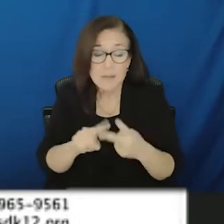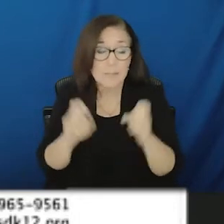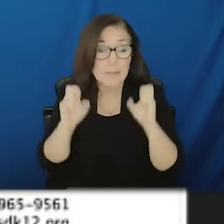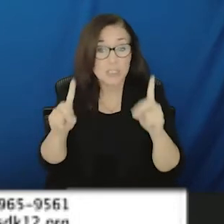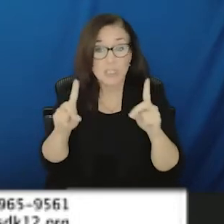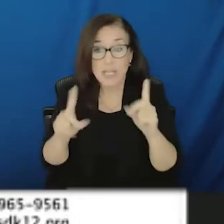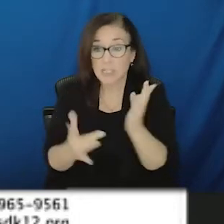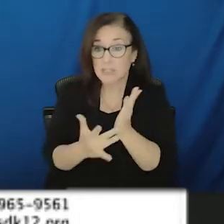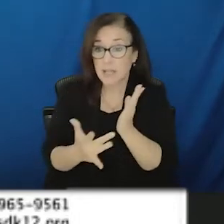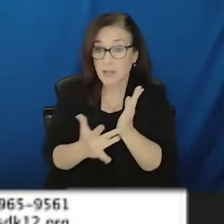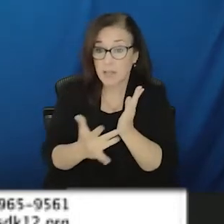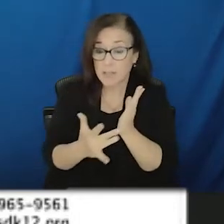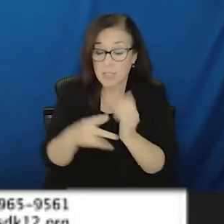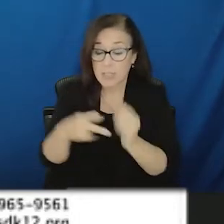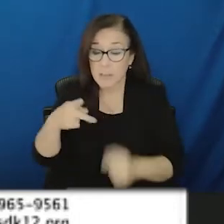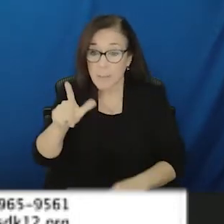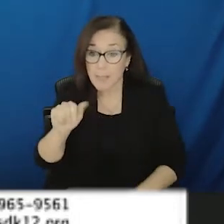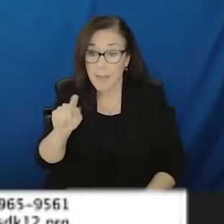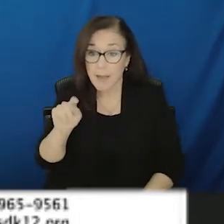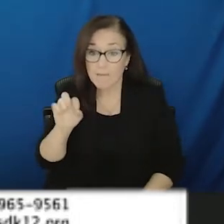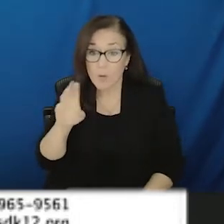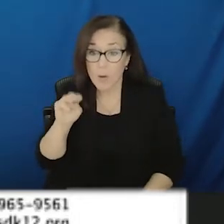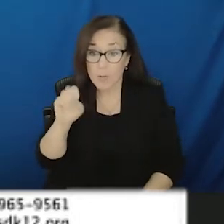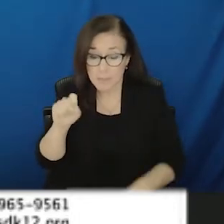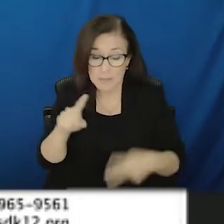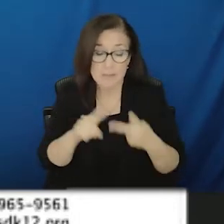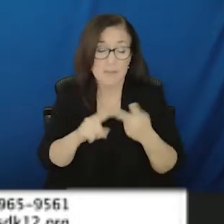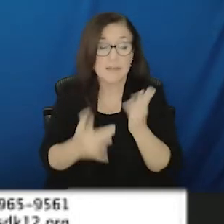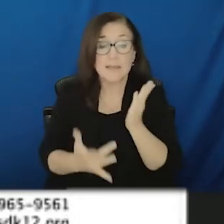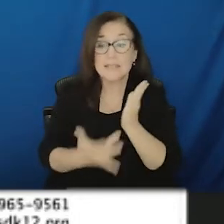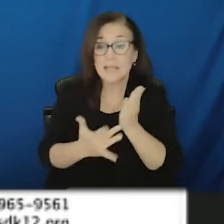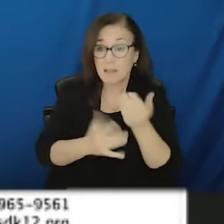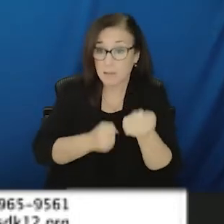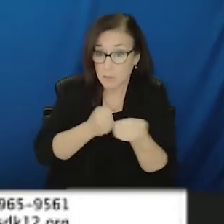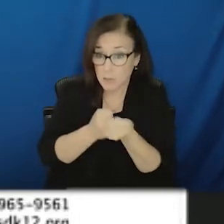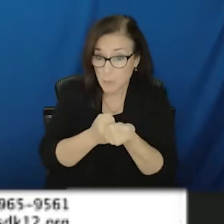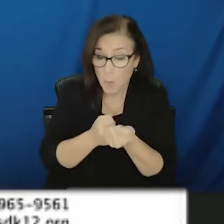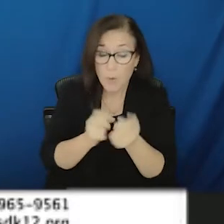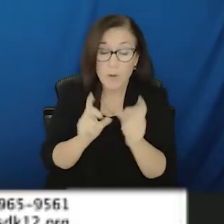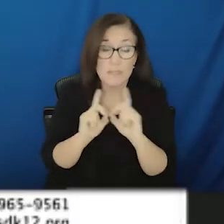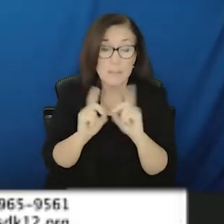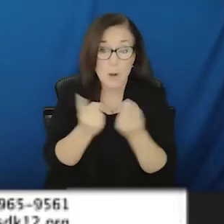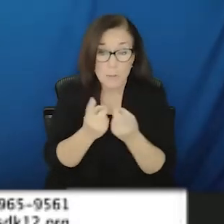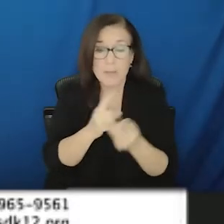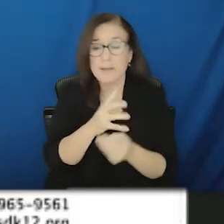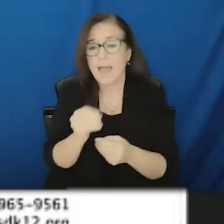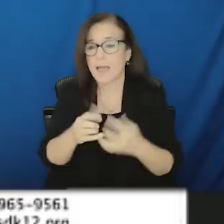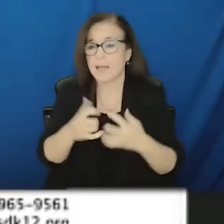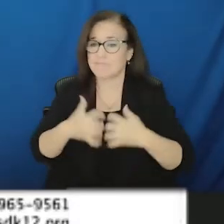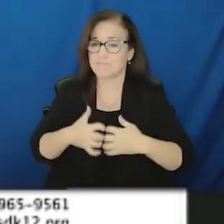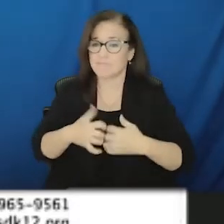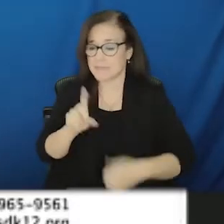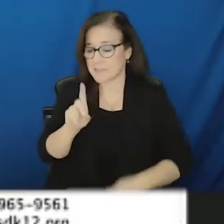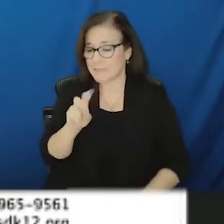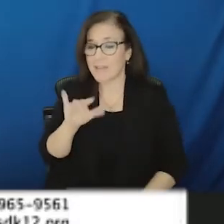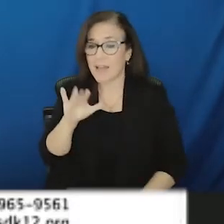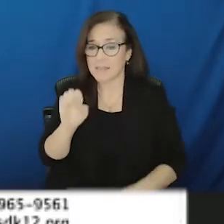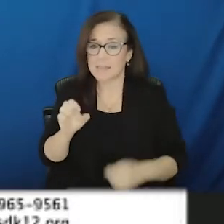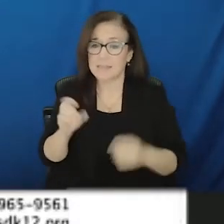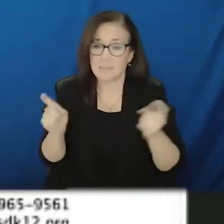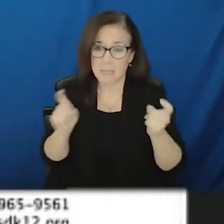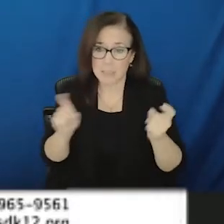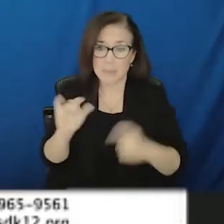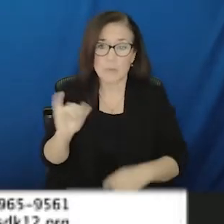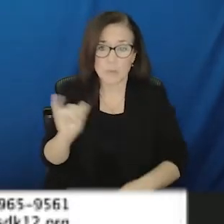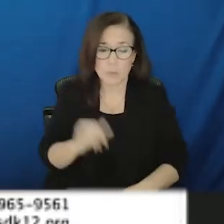platforms, the technology support department, and the device management and things like that. So that's